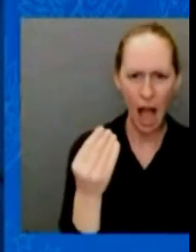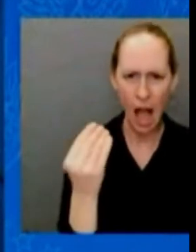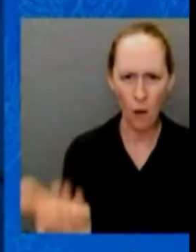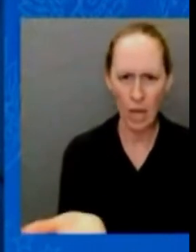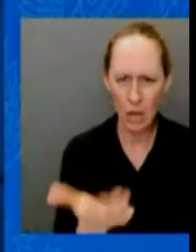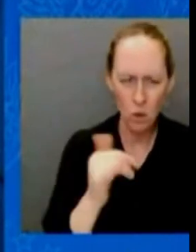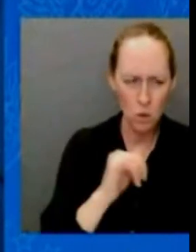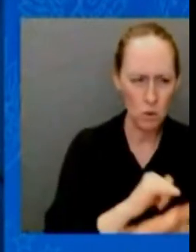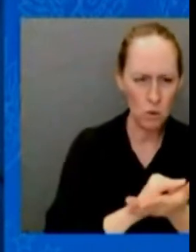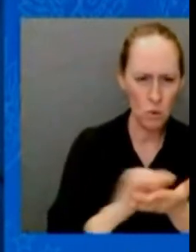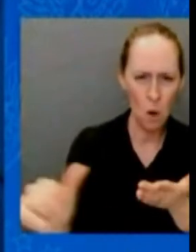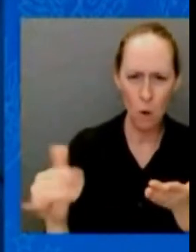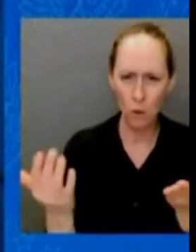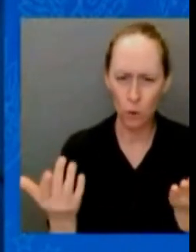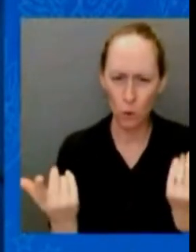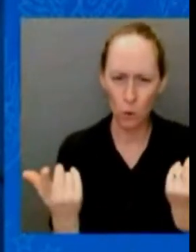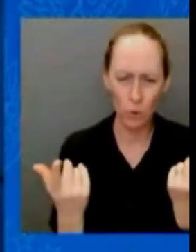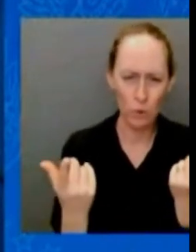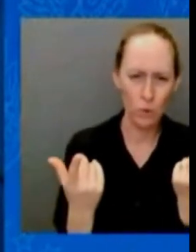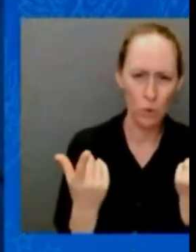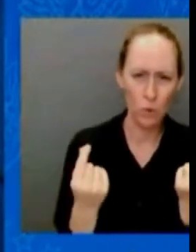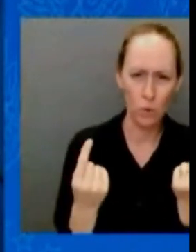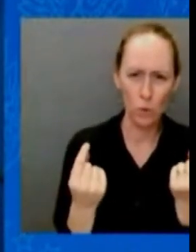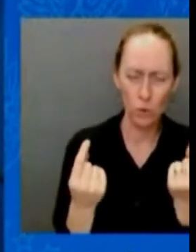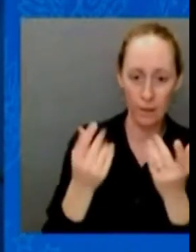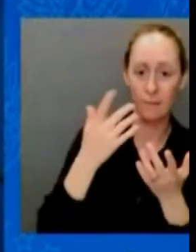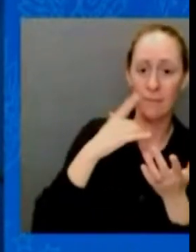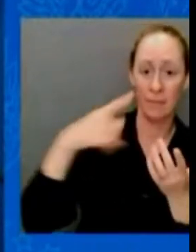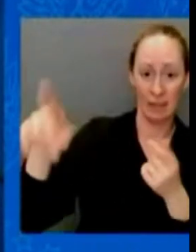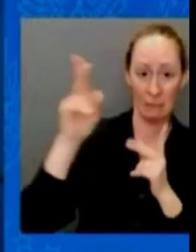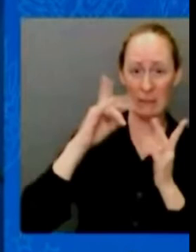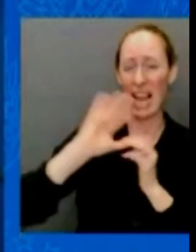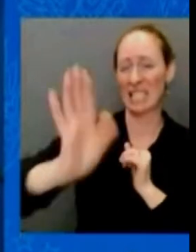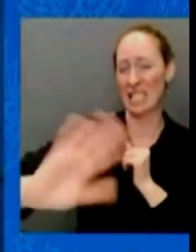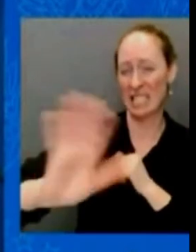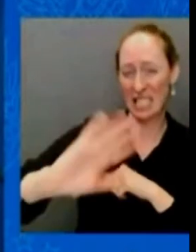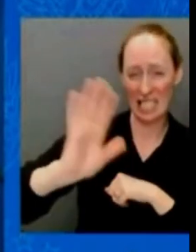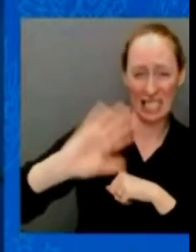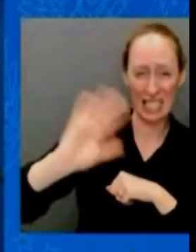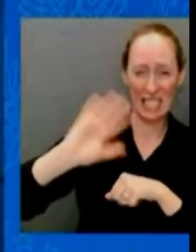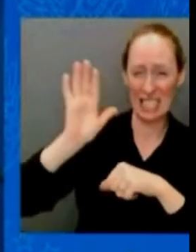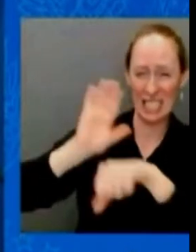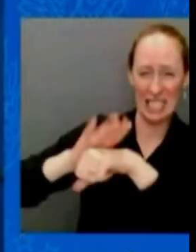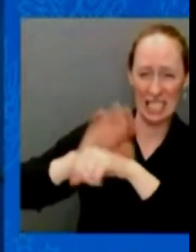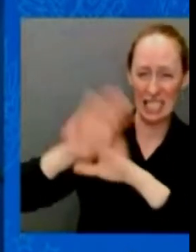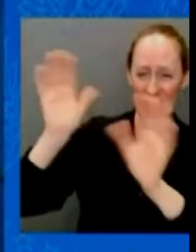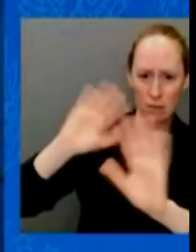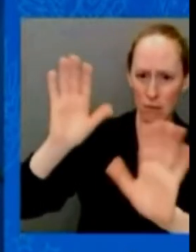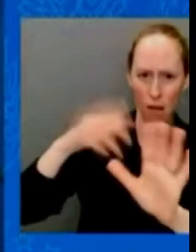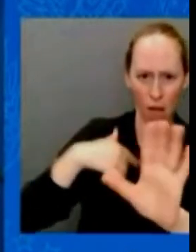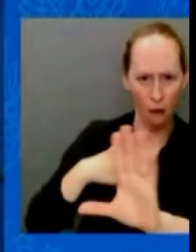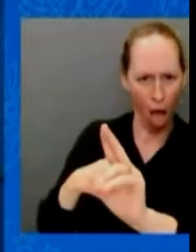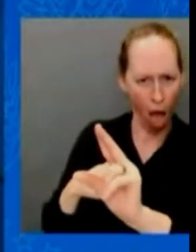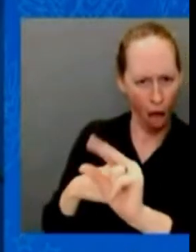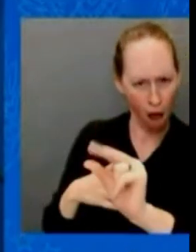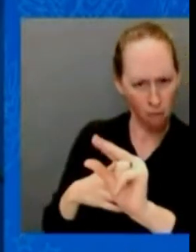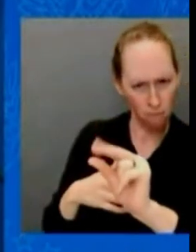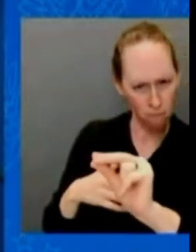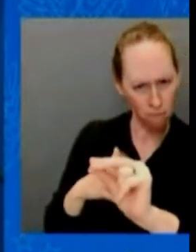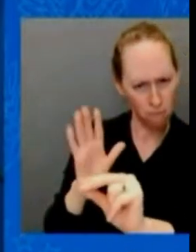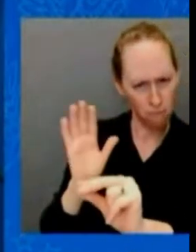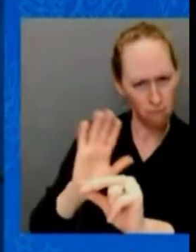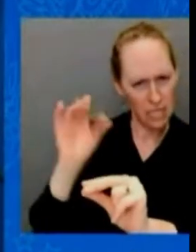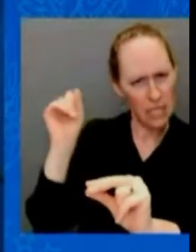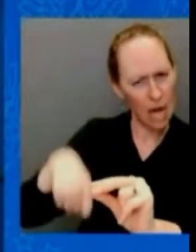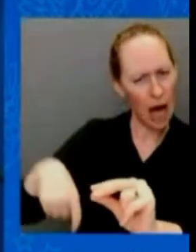to build a business. Oh, no, they're not so friendly." I said, "We're going to prove them wrong." And what we had to do, we went to the legislature,